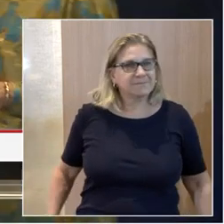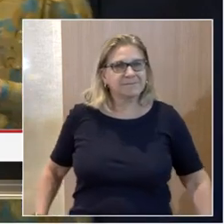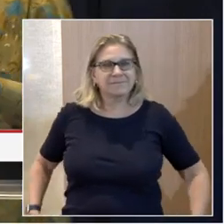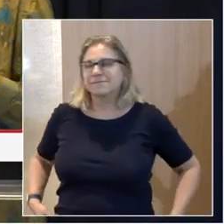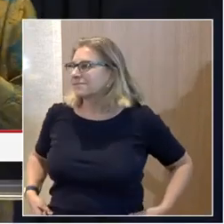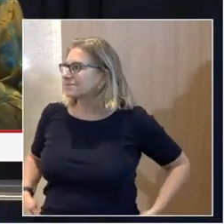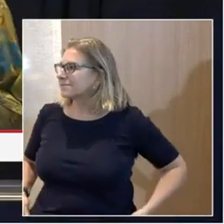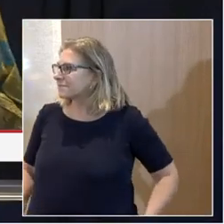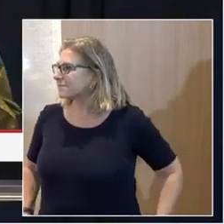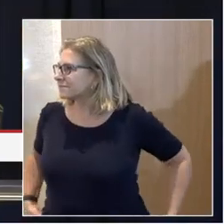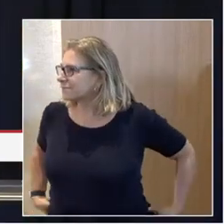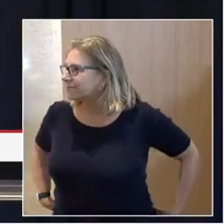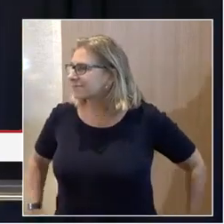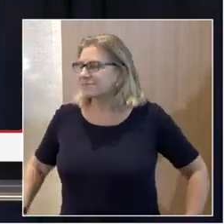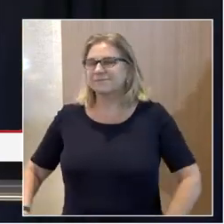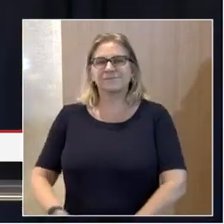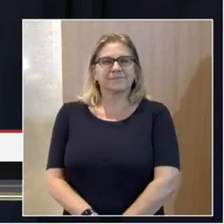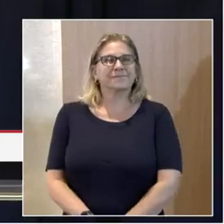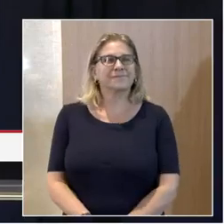Hello, everyone.